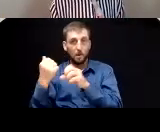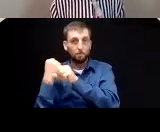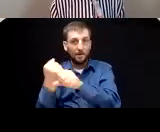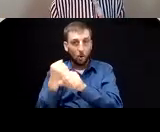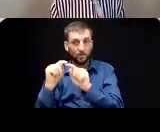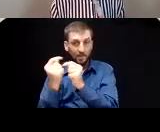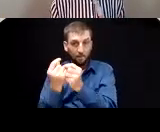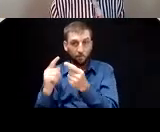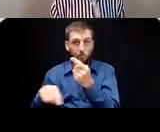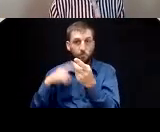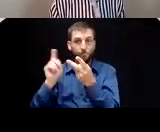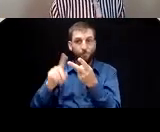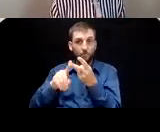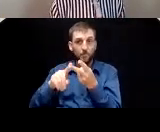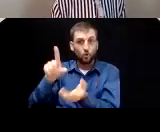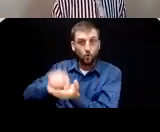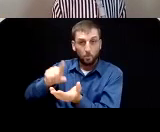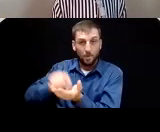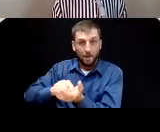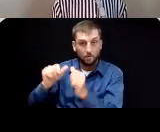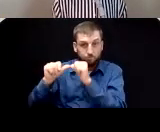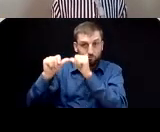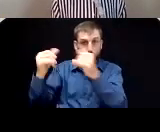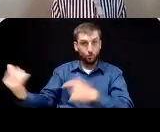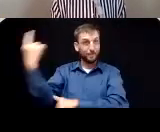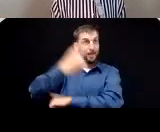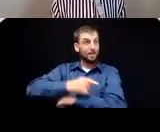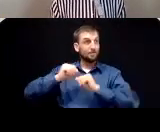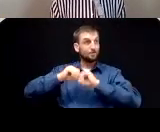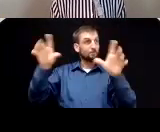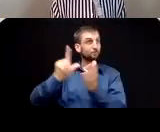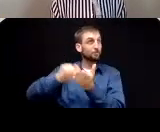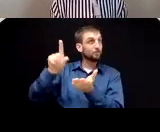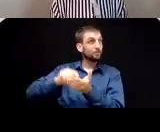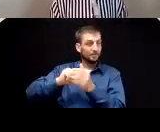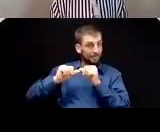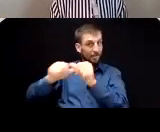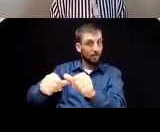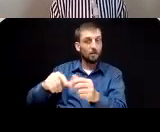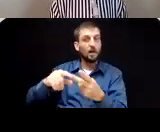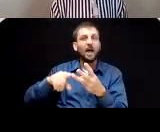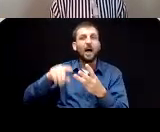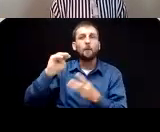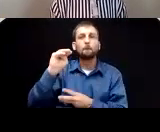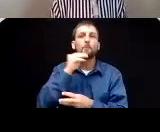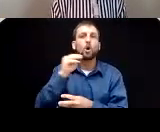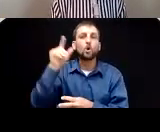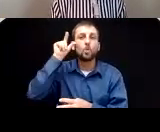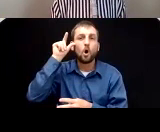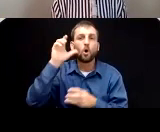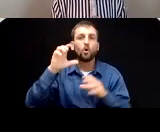a Mardi Gras crew, like you can see on the screen. Think back to the success of the Hugh